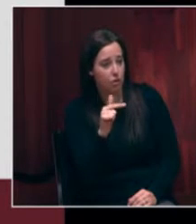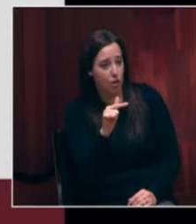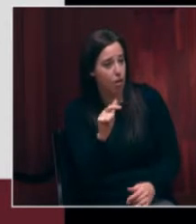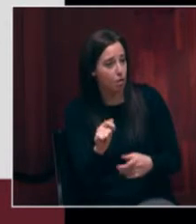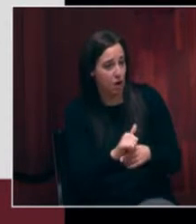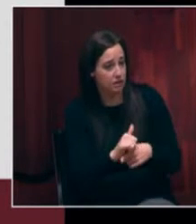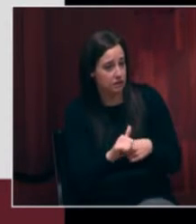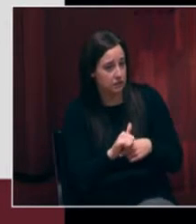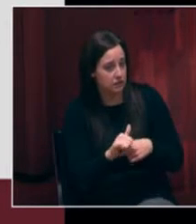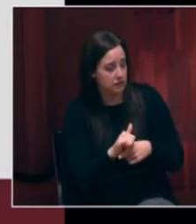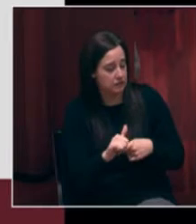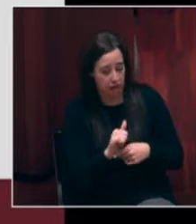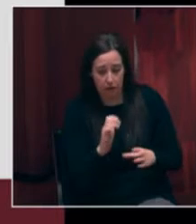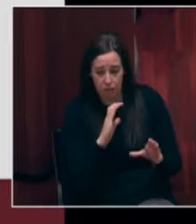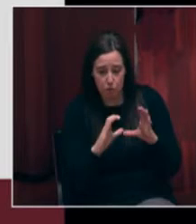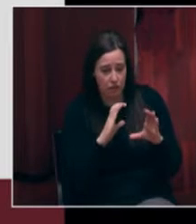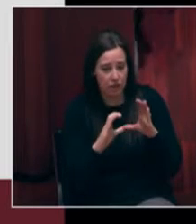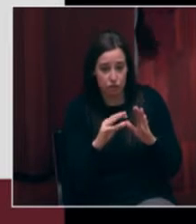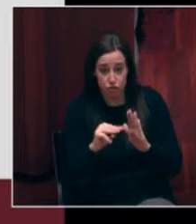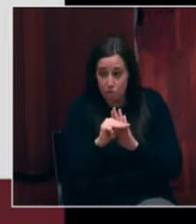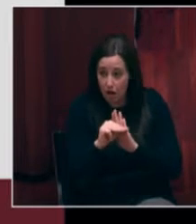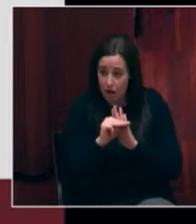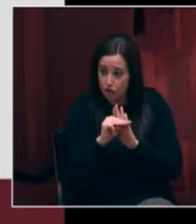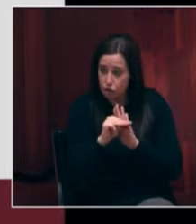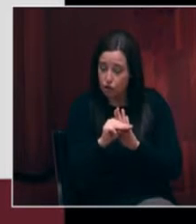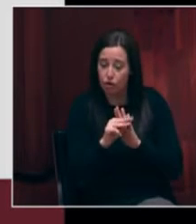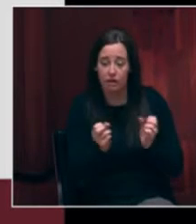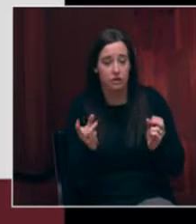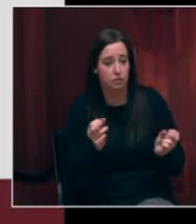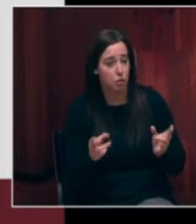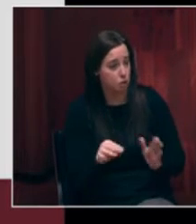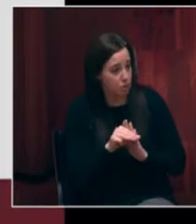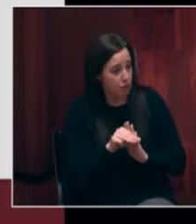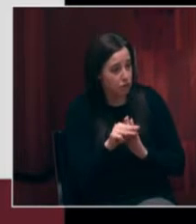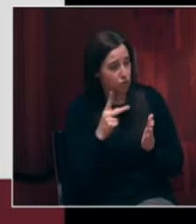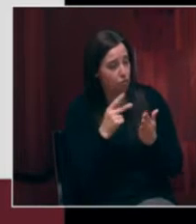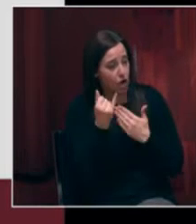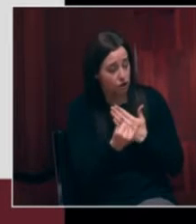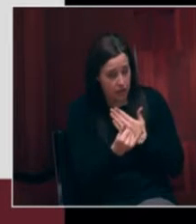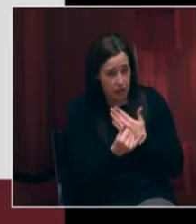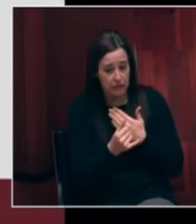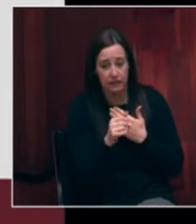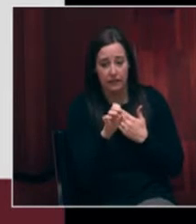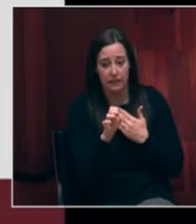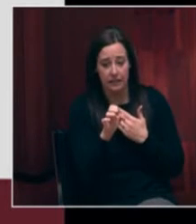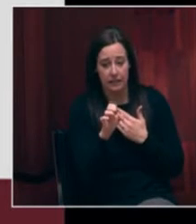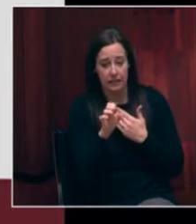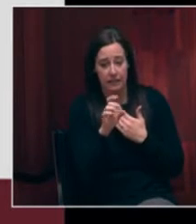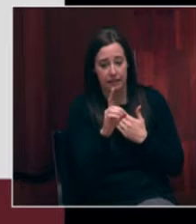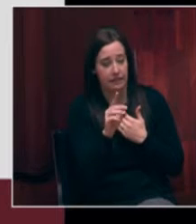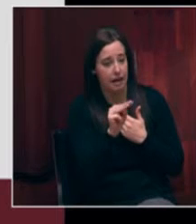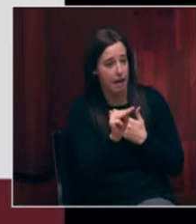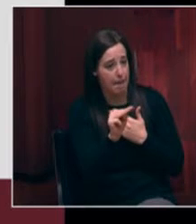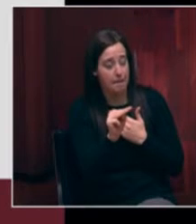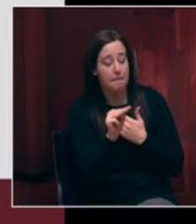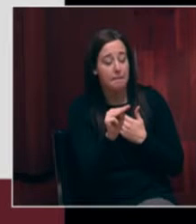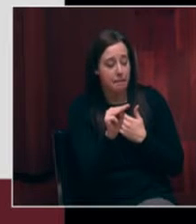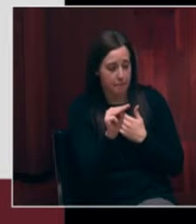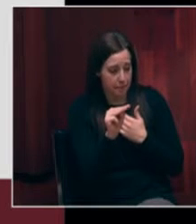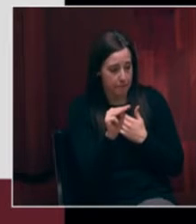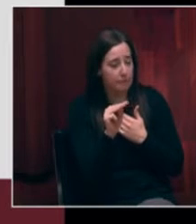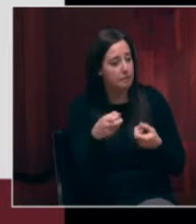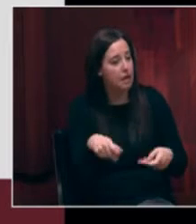about our communications module and disposal module project, CMDM, which is going to allow